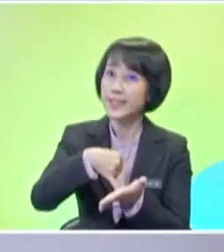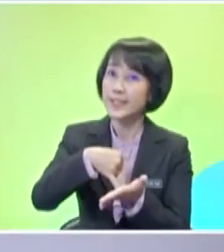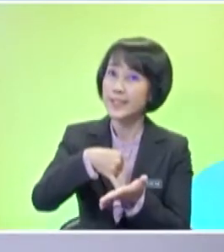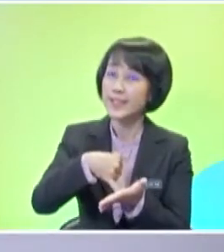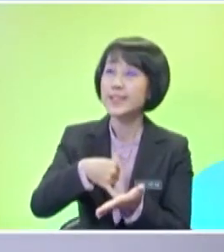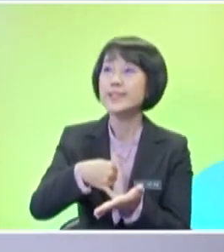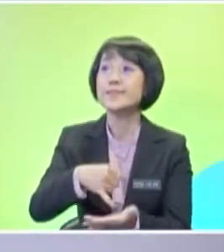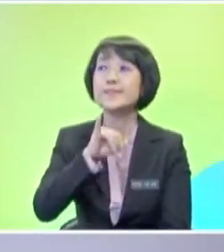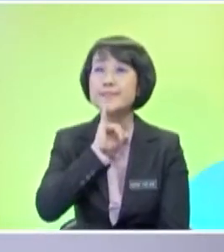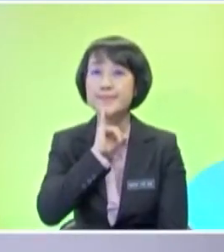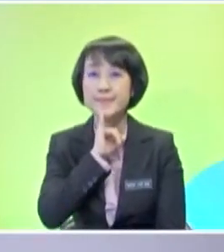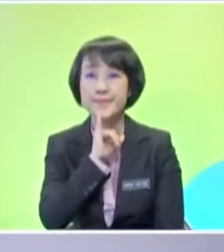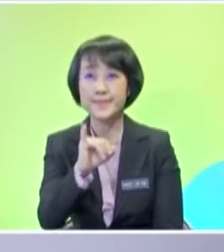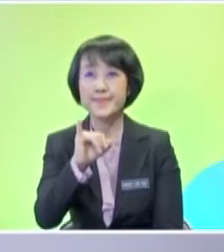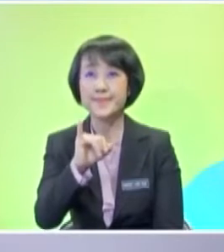is